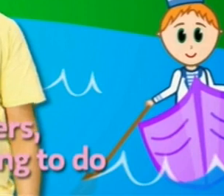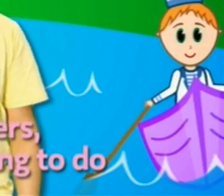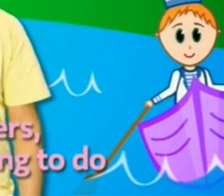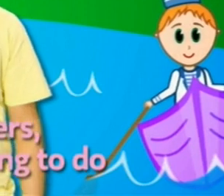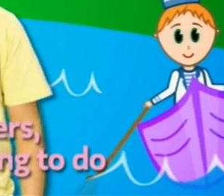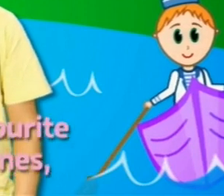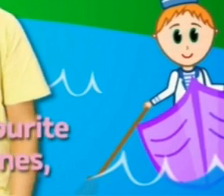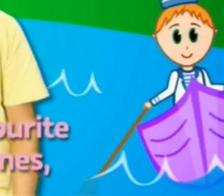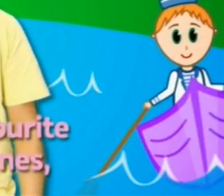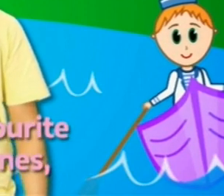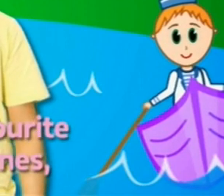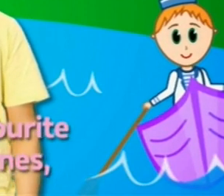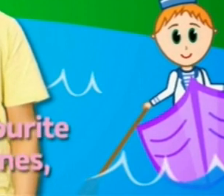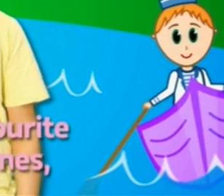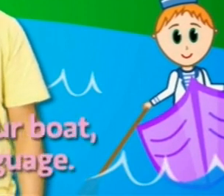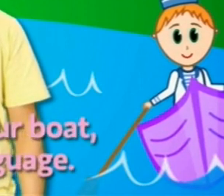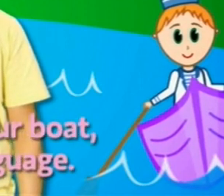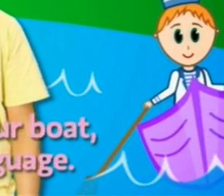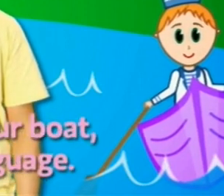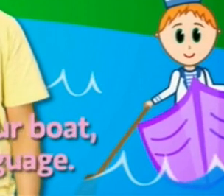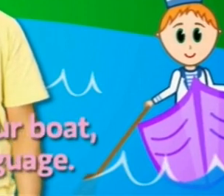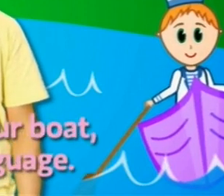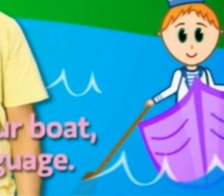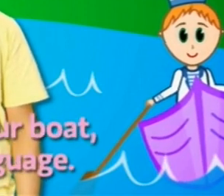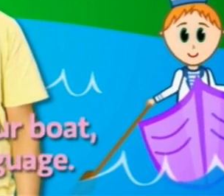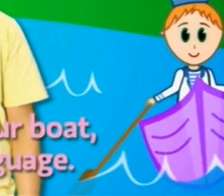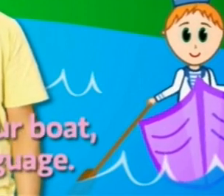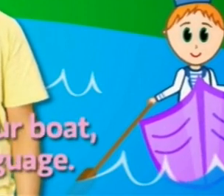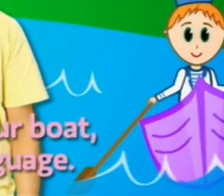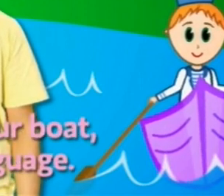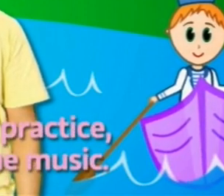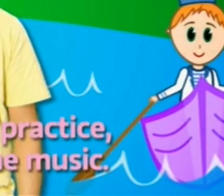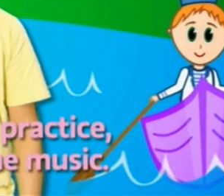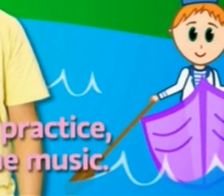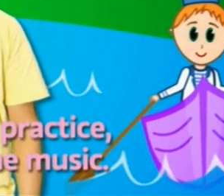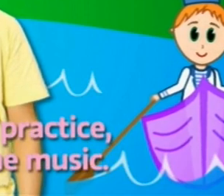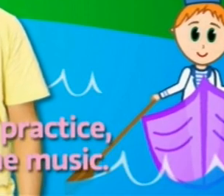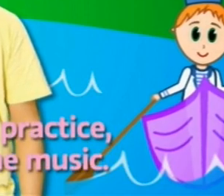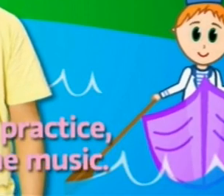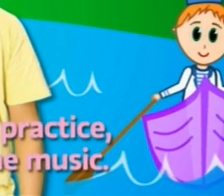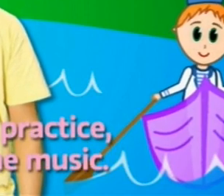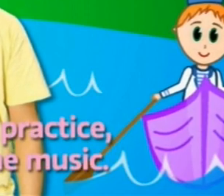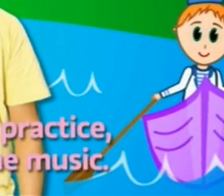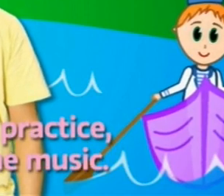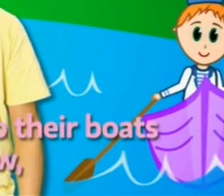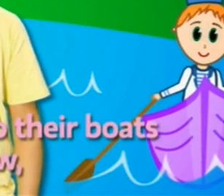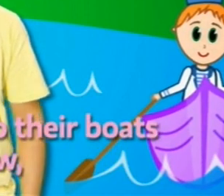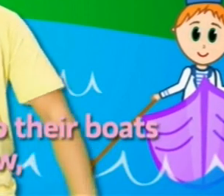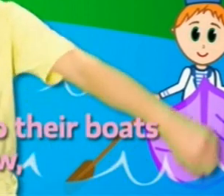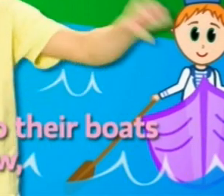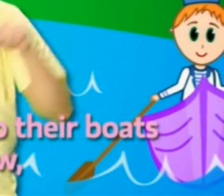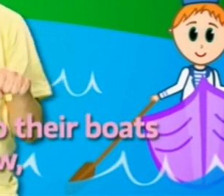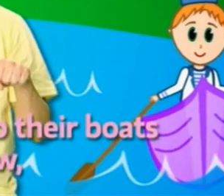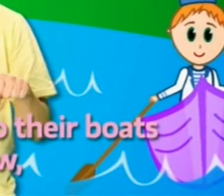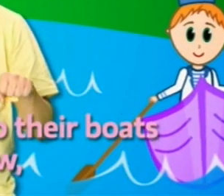Hi Milkshakers, today we're going to do one of my favourite nursery rhymes, Row, Row, Row Your Boat, using sign language. So we'll have a practice and then we'll do it with some music. So everyone